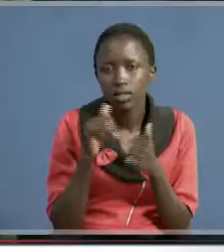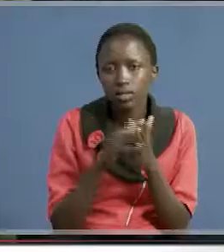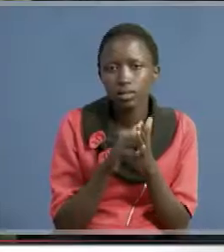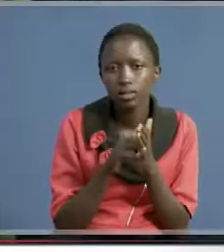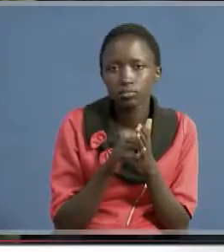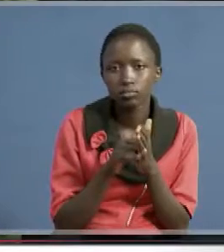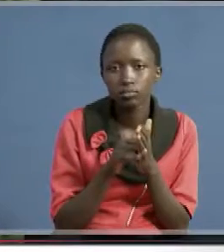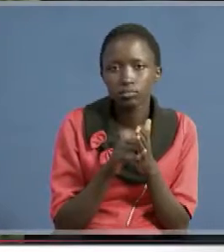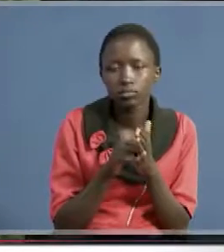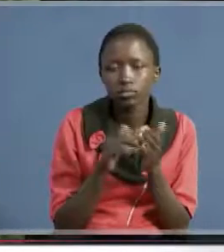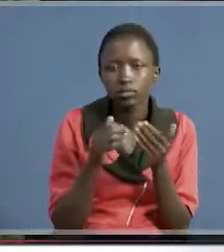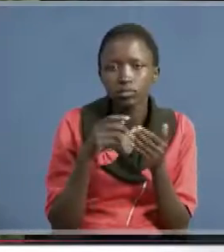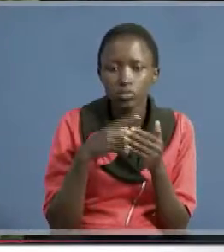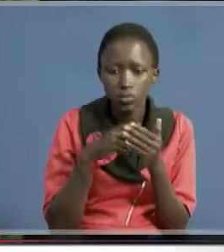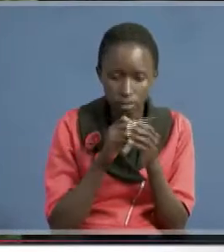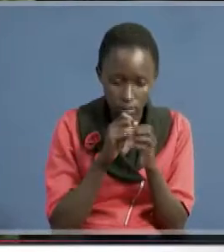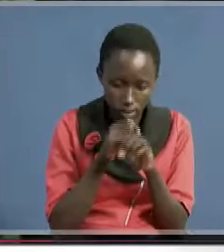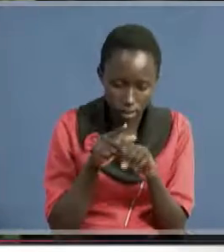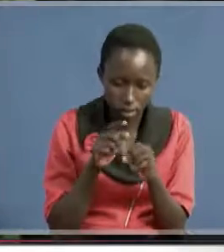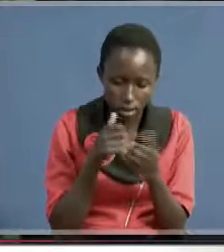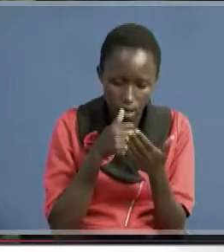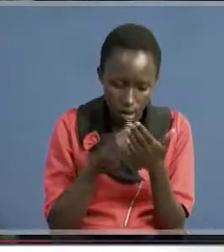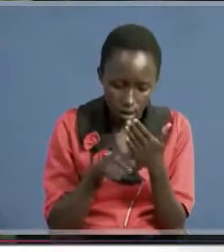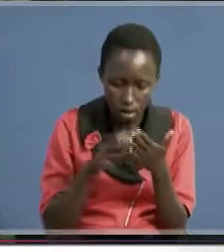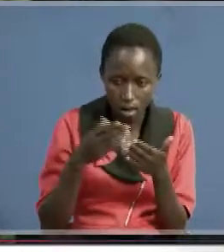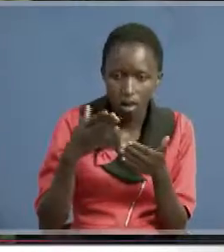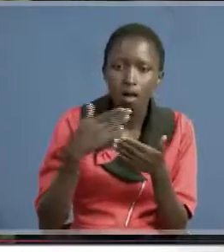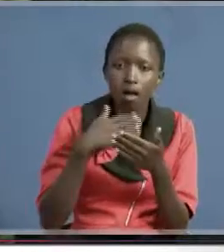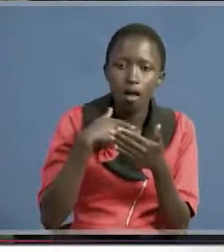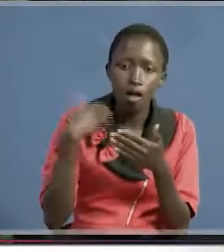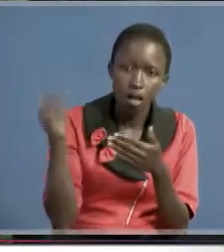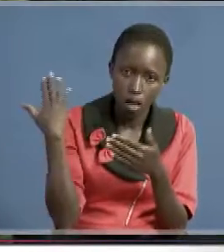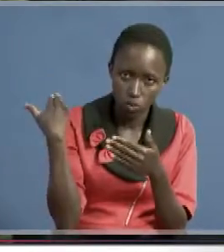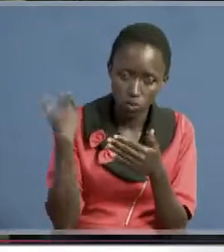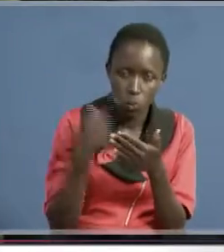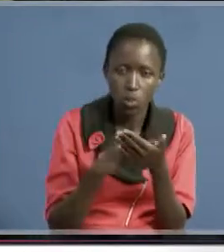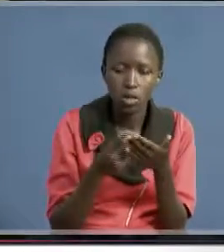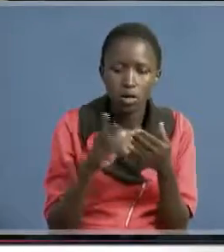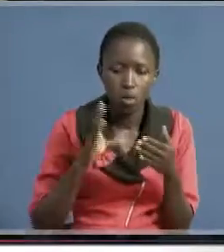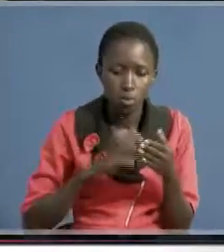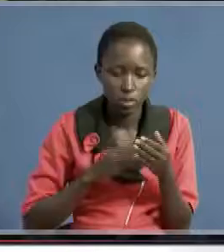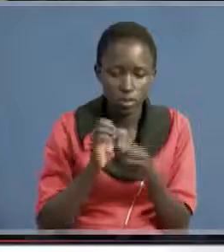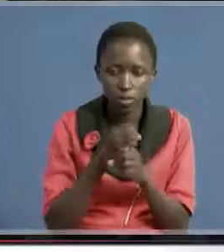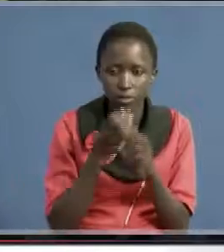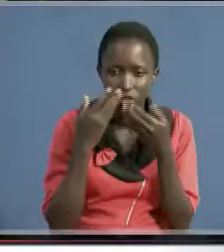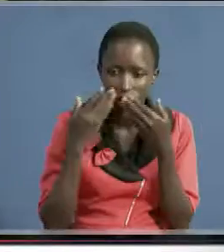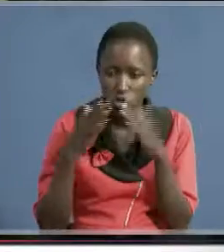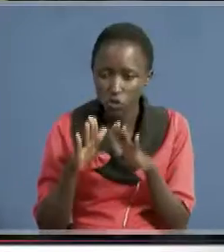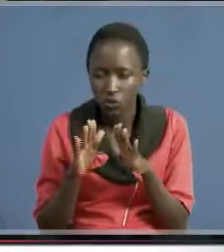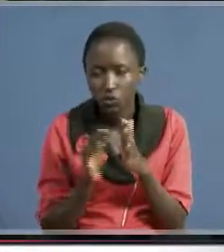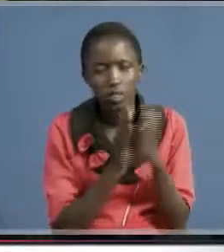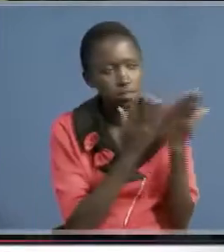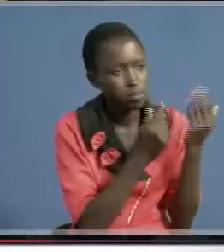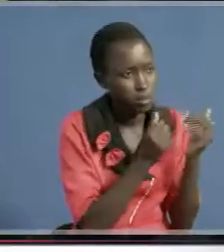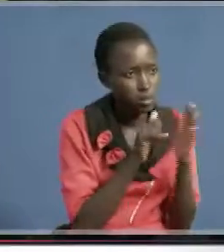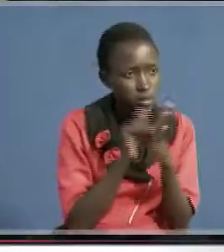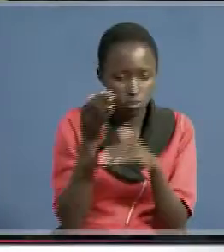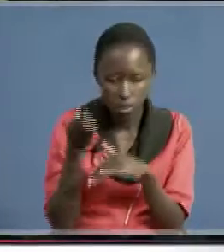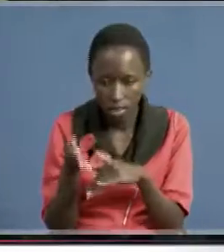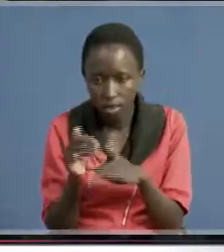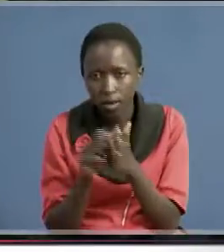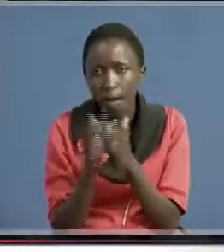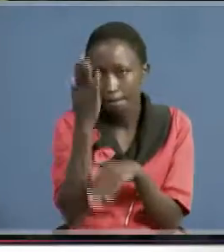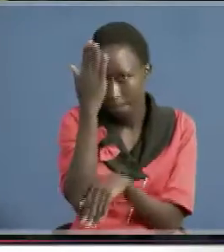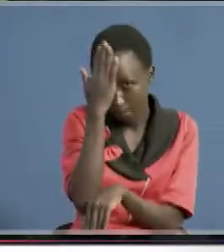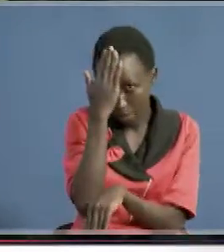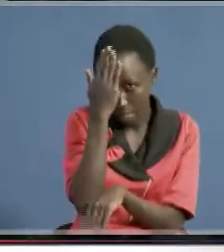already going on. We sent letters last week. The committee is already constituted, and I expect them to be on the ground on